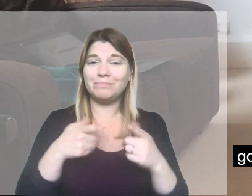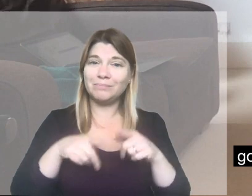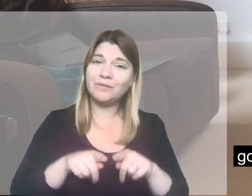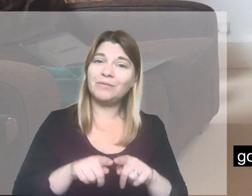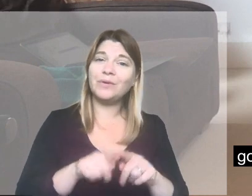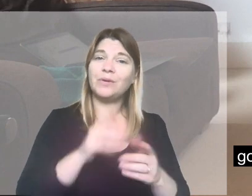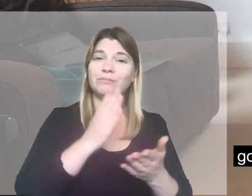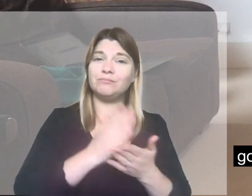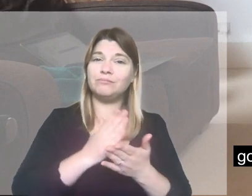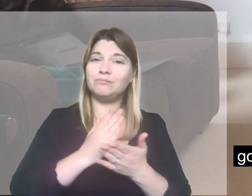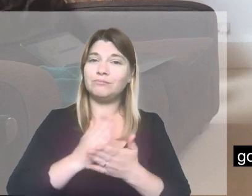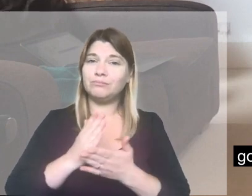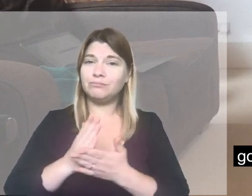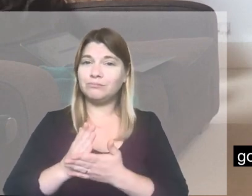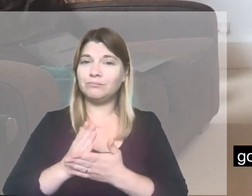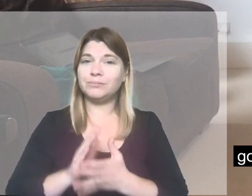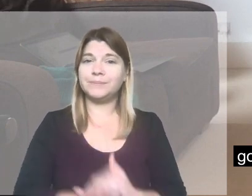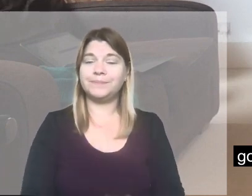rhythm.